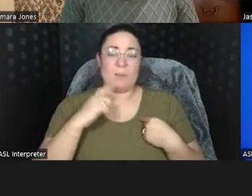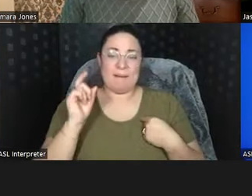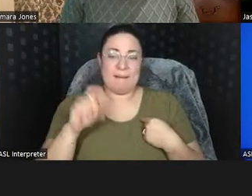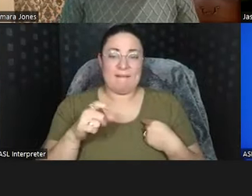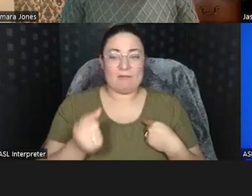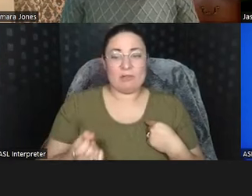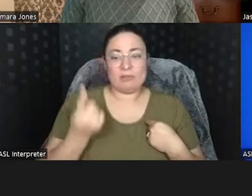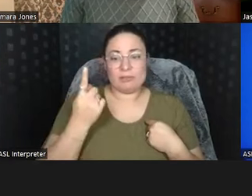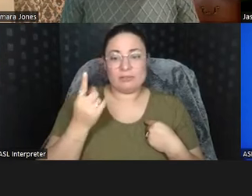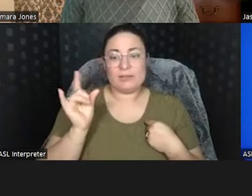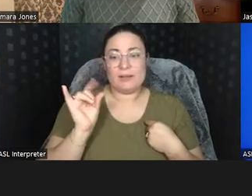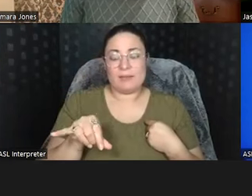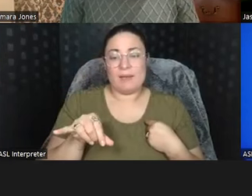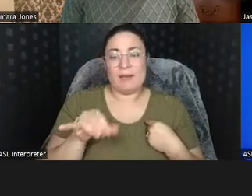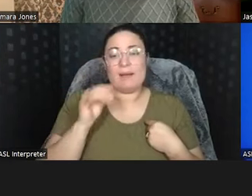understand that